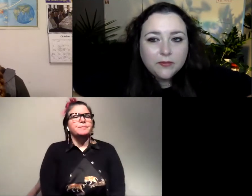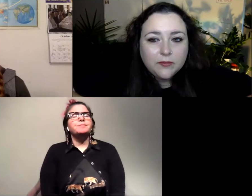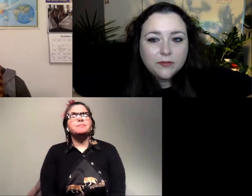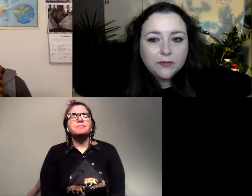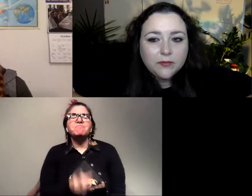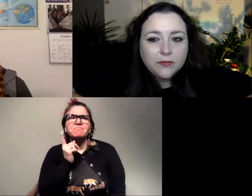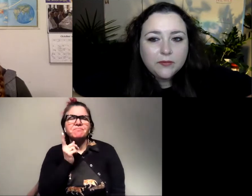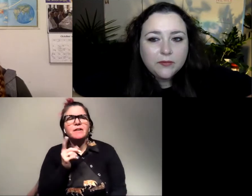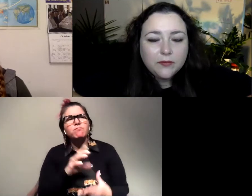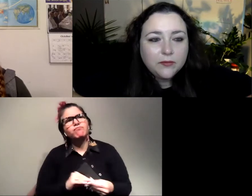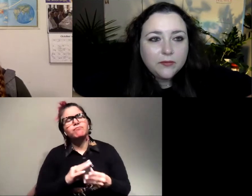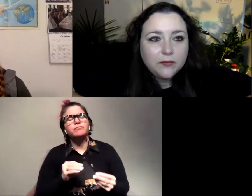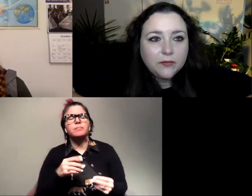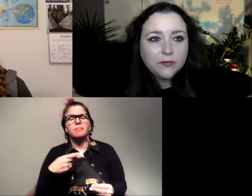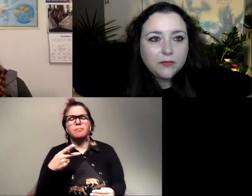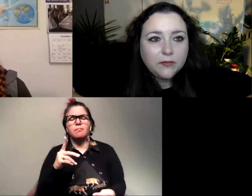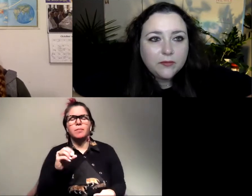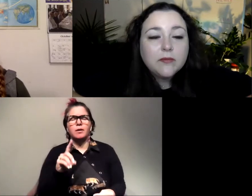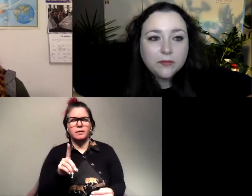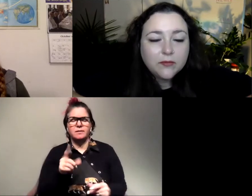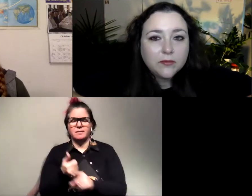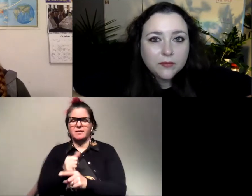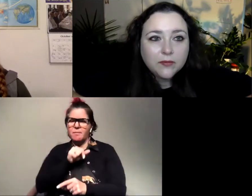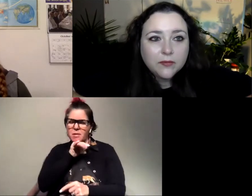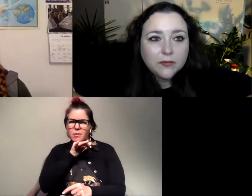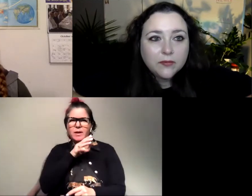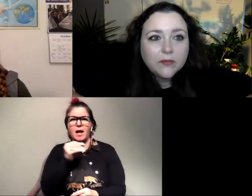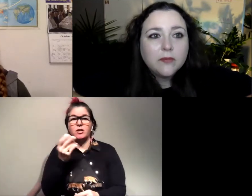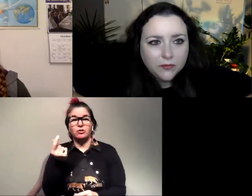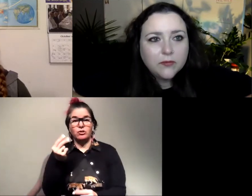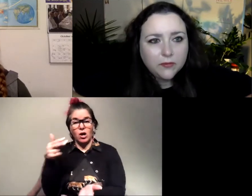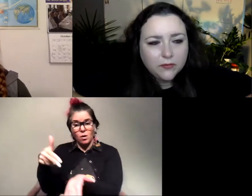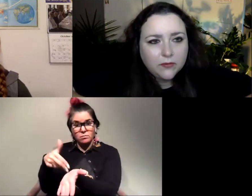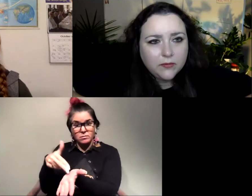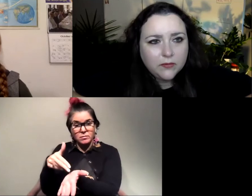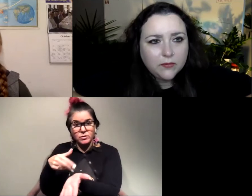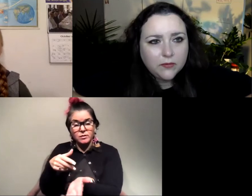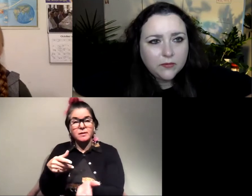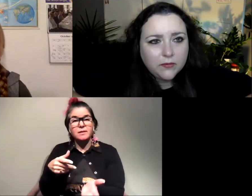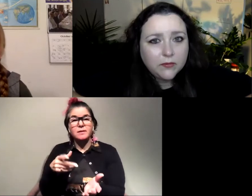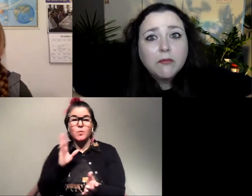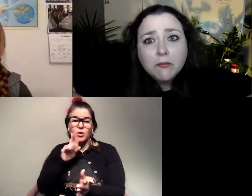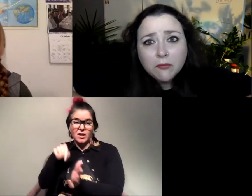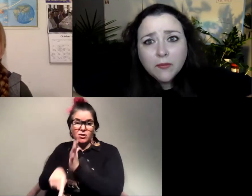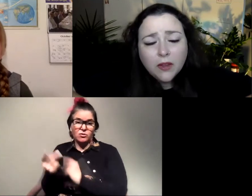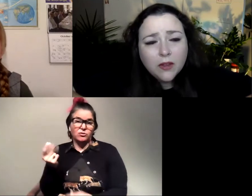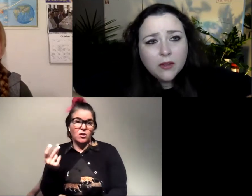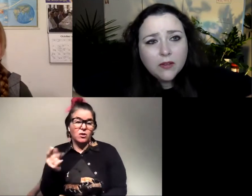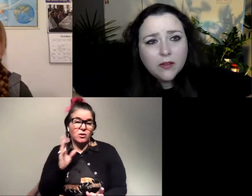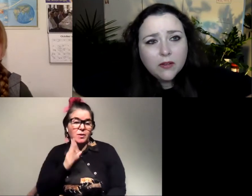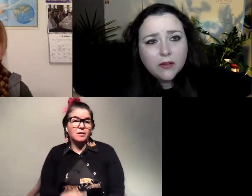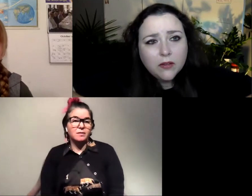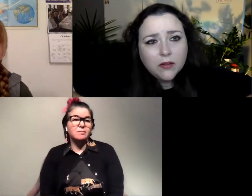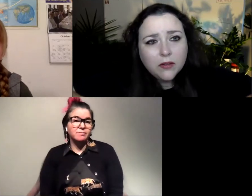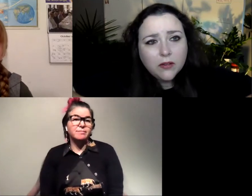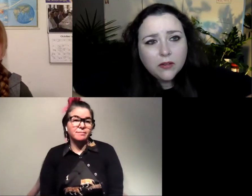like ponds that get really polluted and somebody's dog will go up and drink from it, and it has actually killed dogs to be